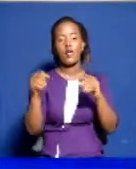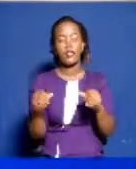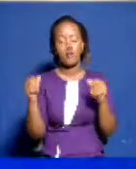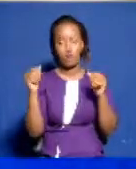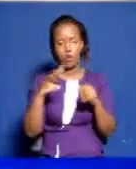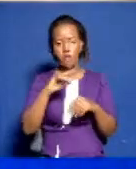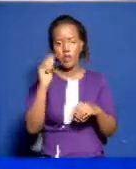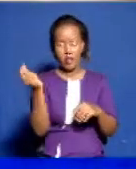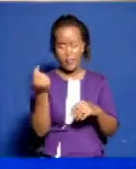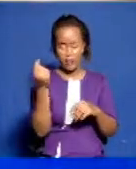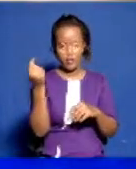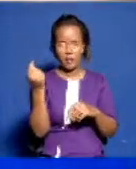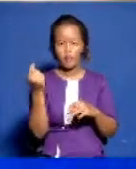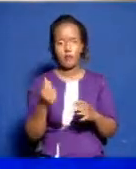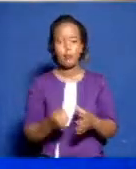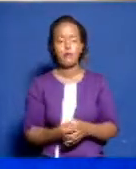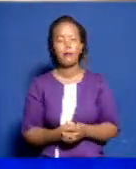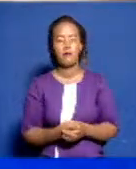of Kenyans.